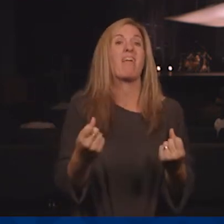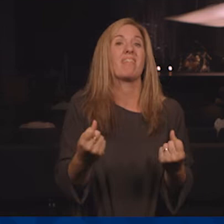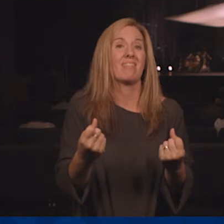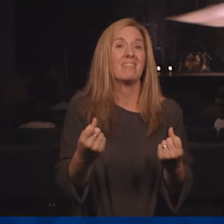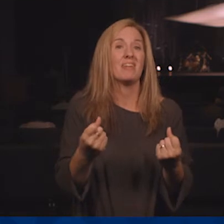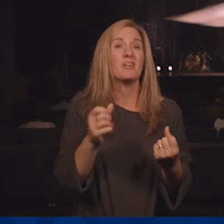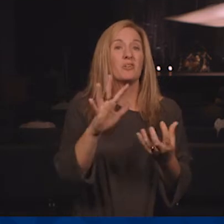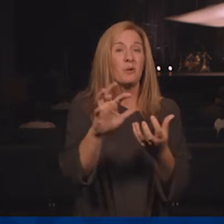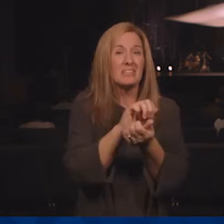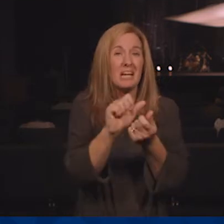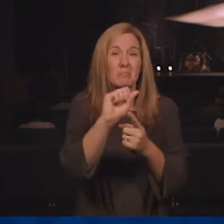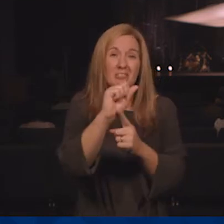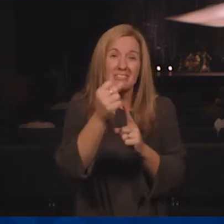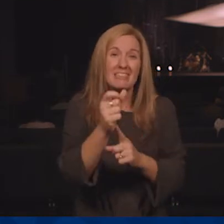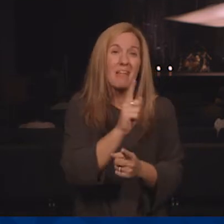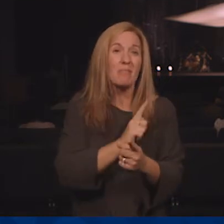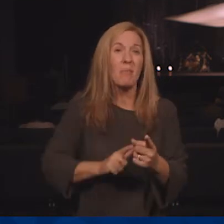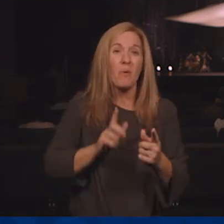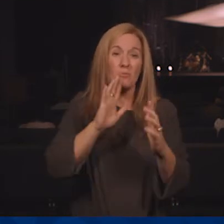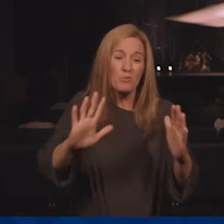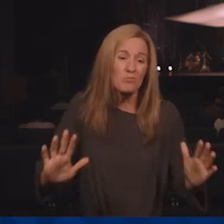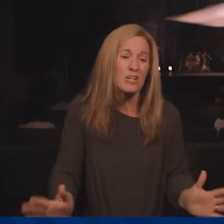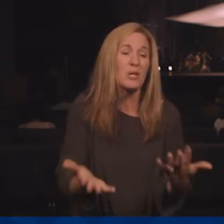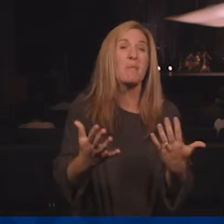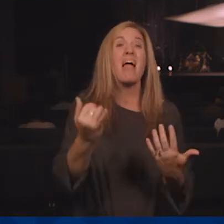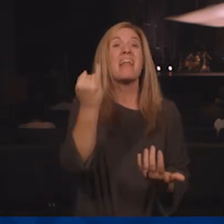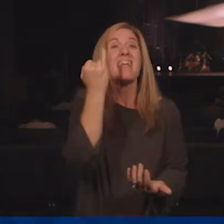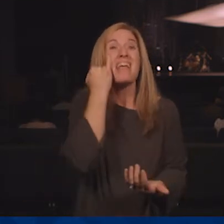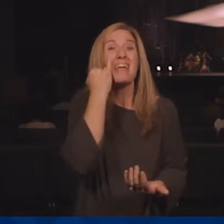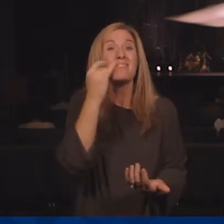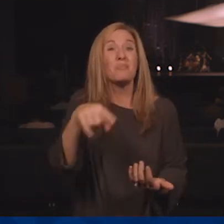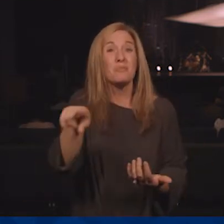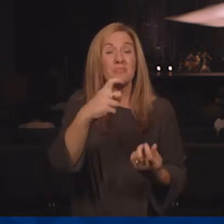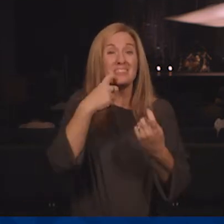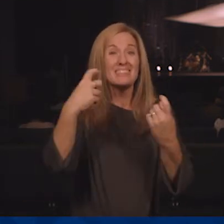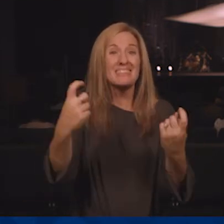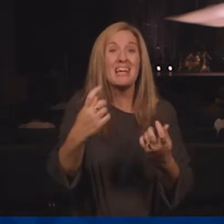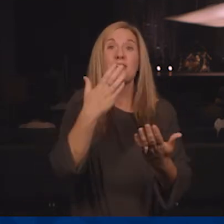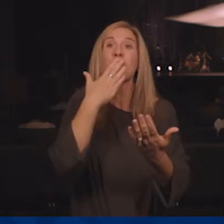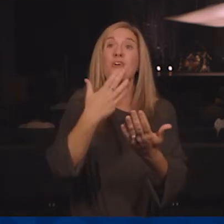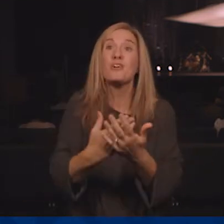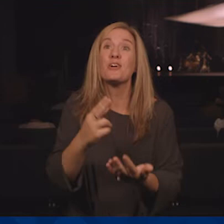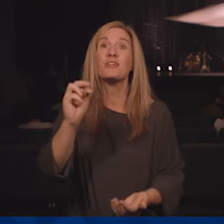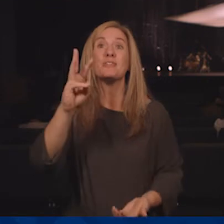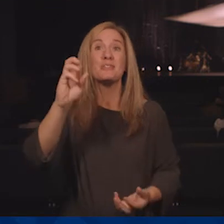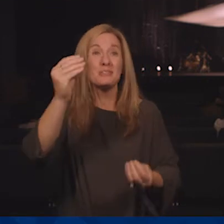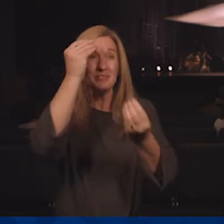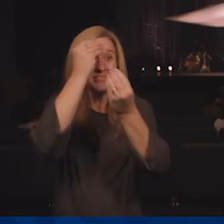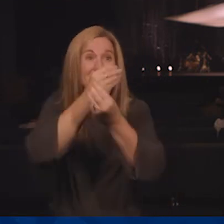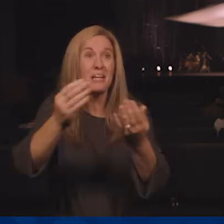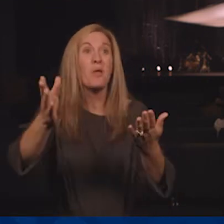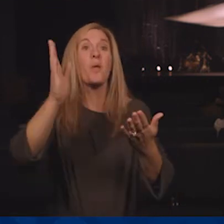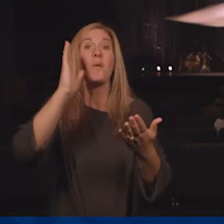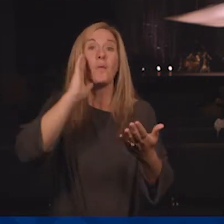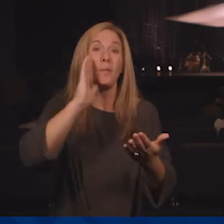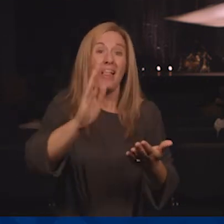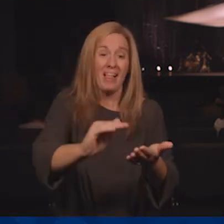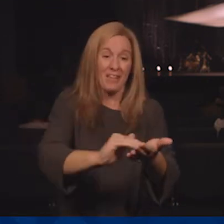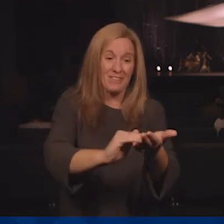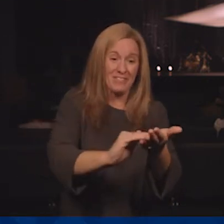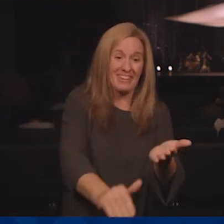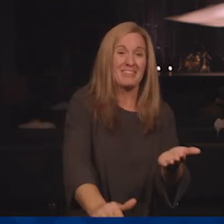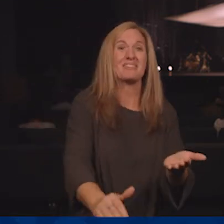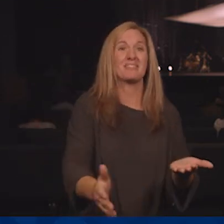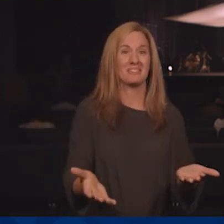state. If they have sinned, good news, he says, they will be forgiven, which